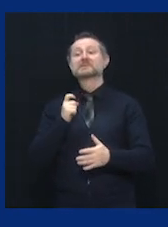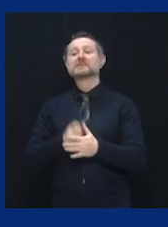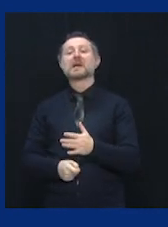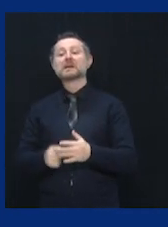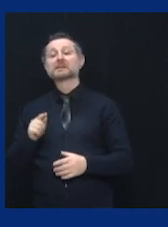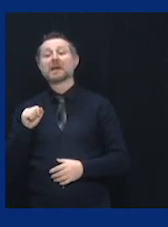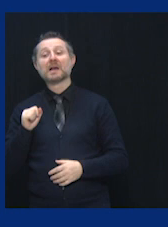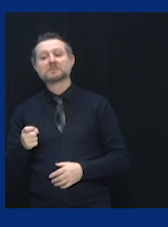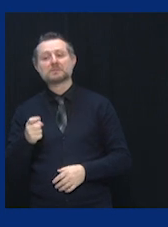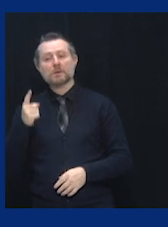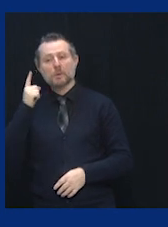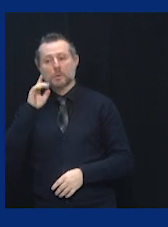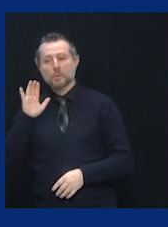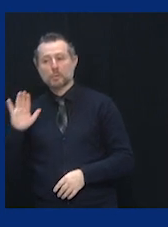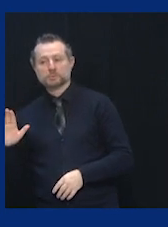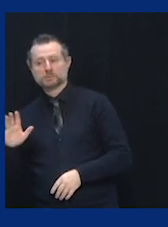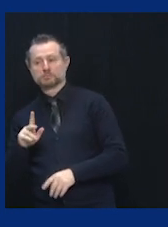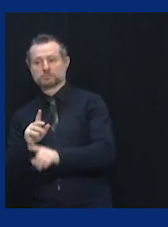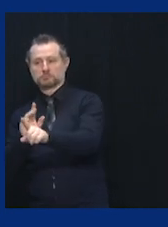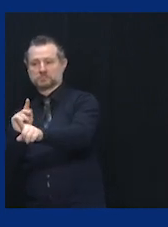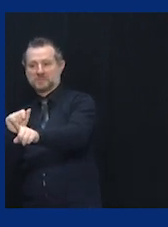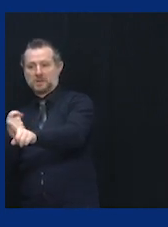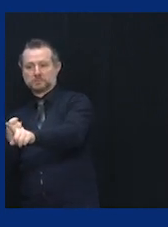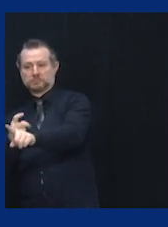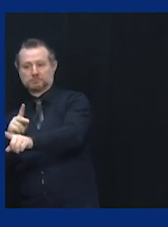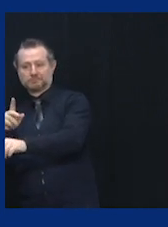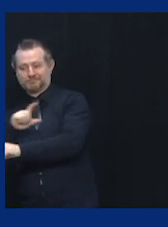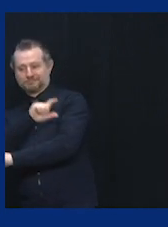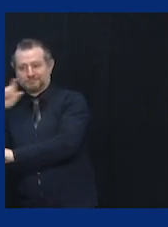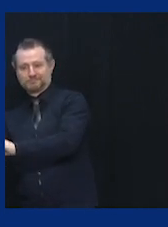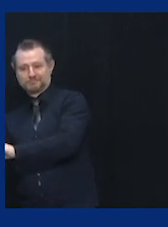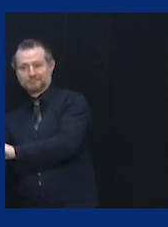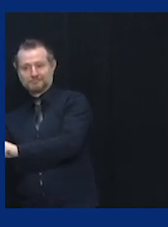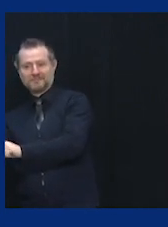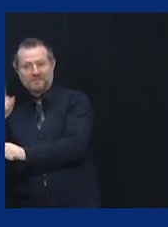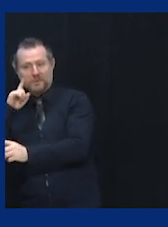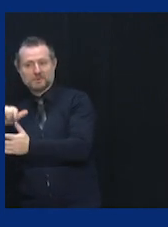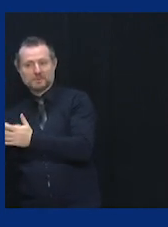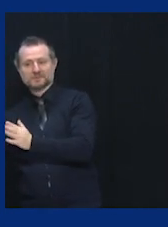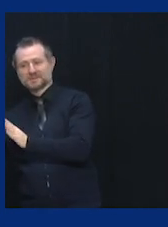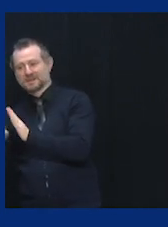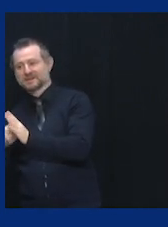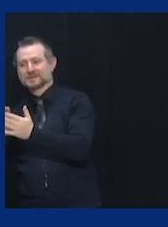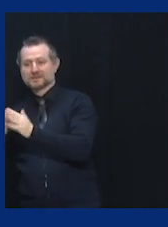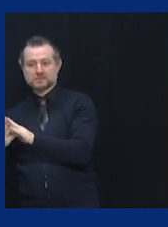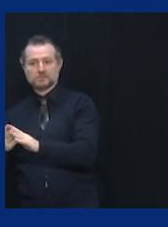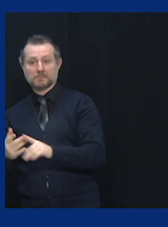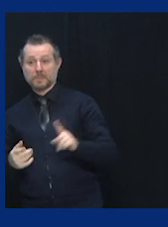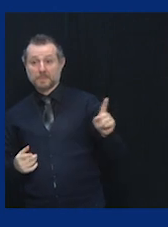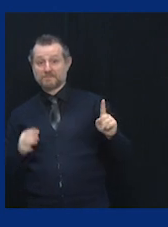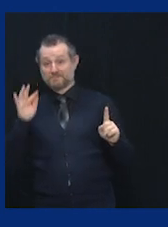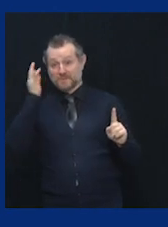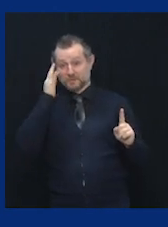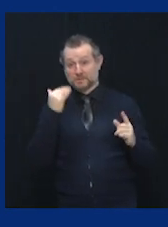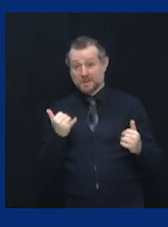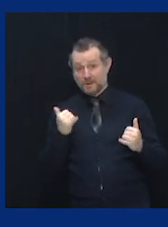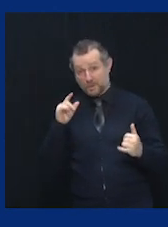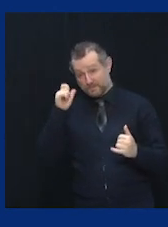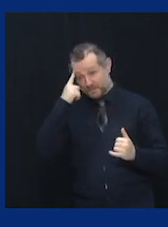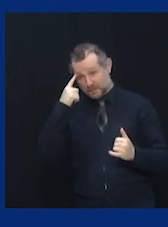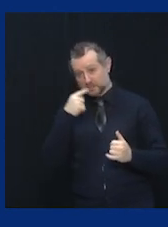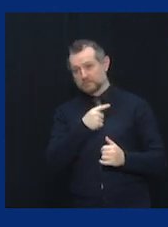you pay to the county or the city or the state. Federal government now